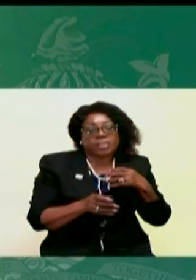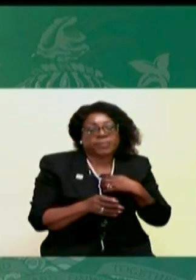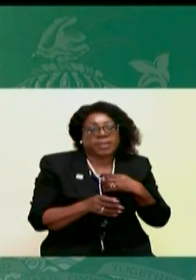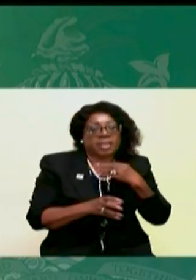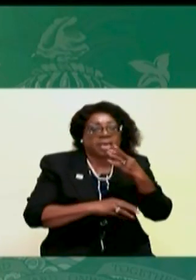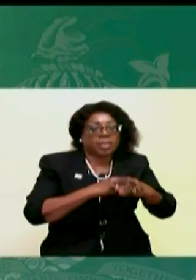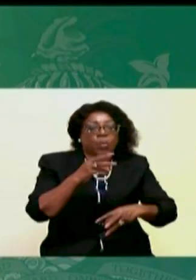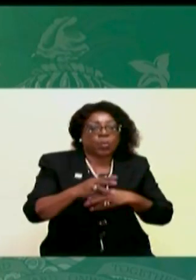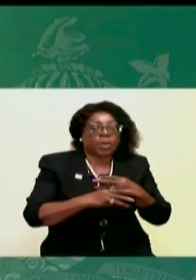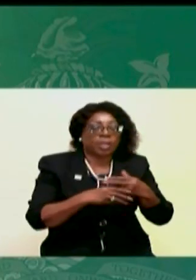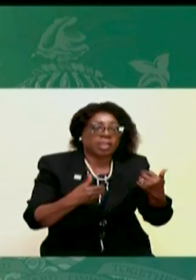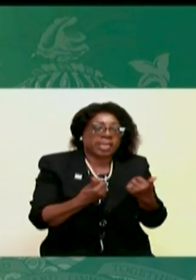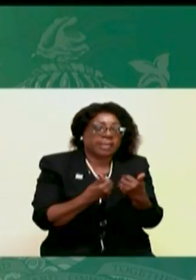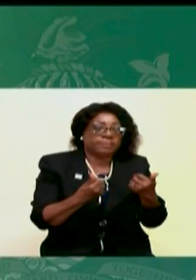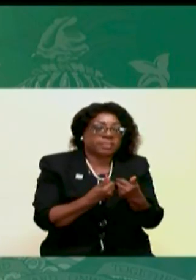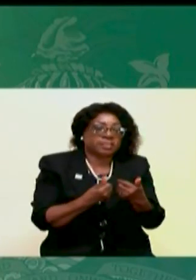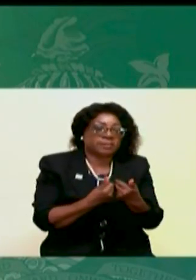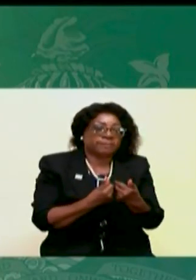Games.